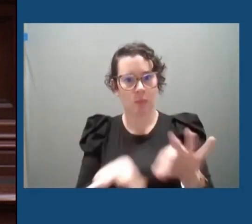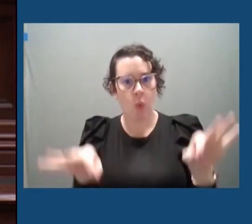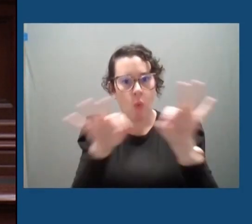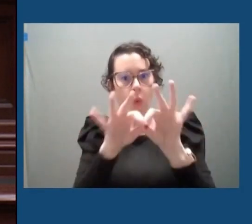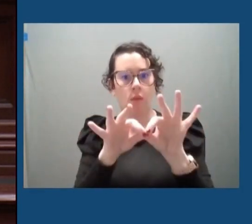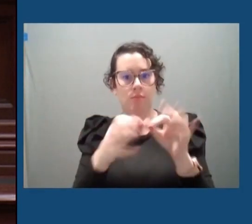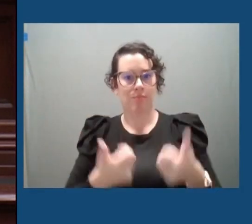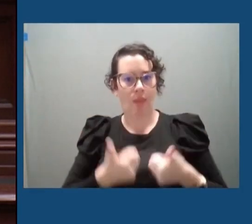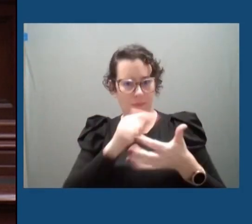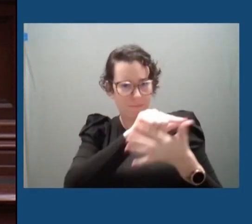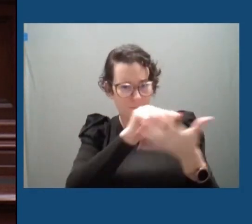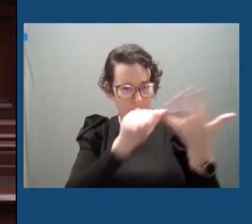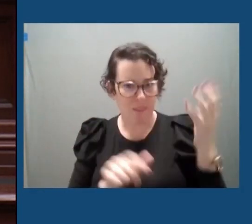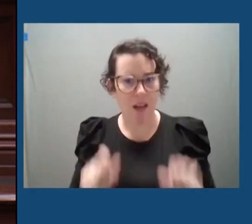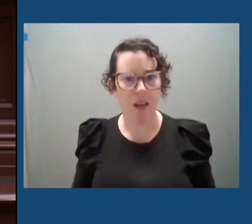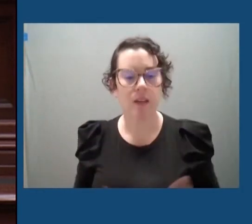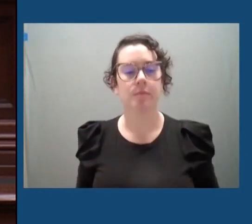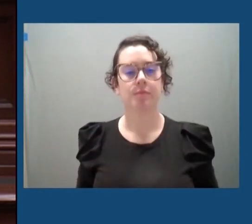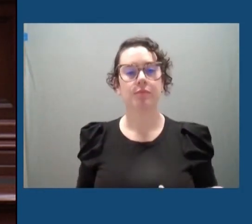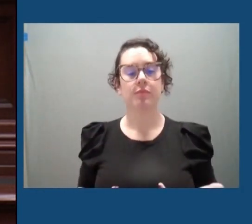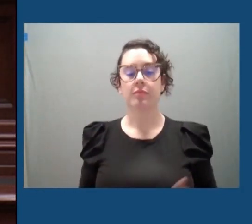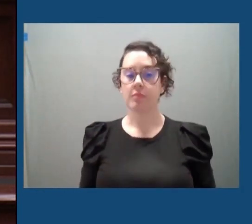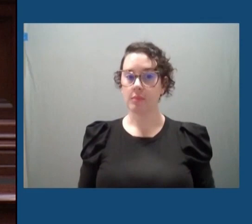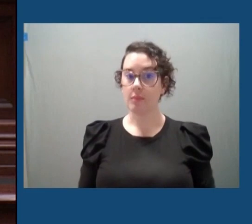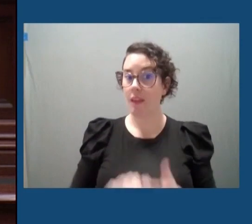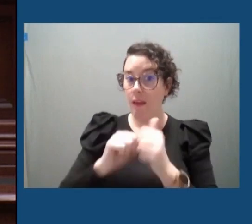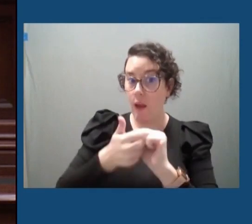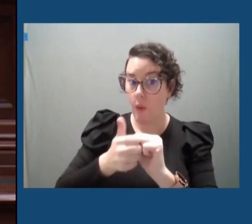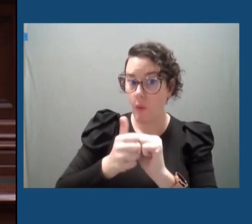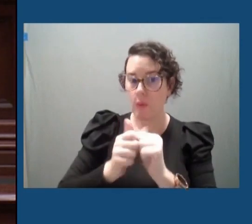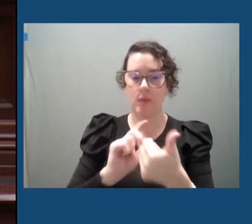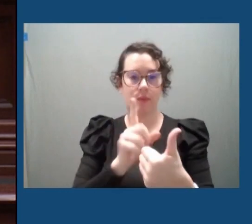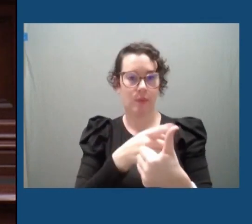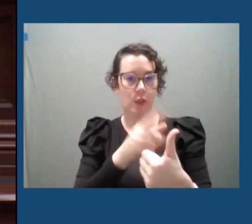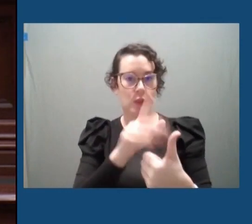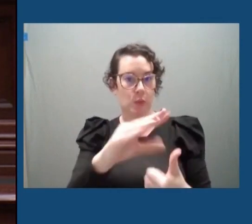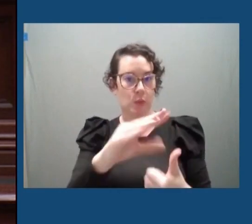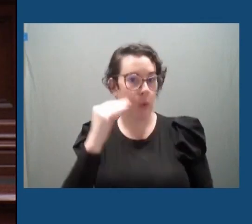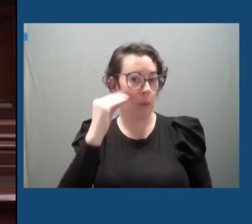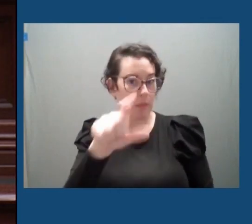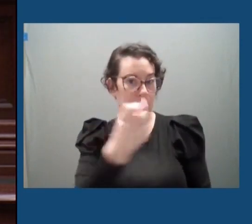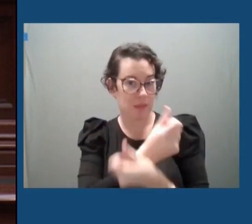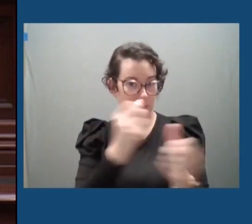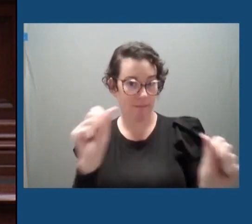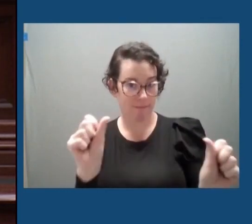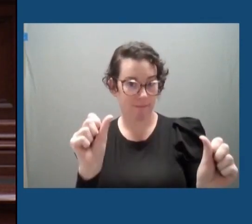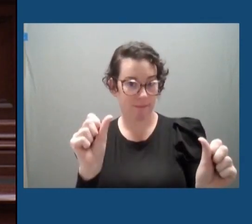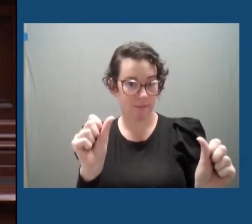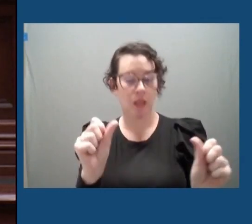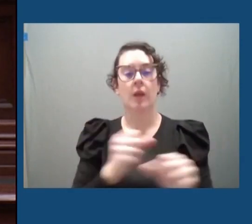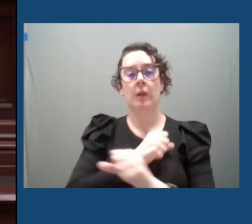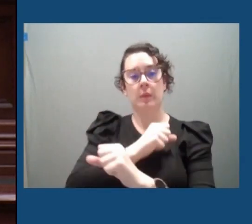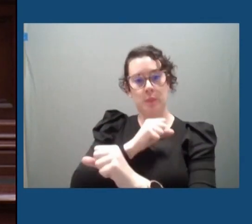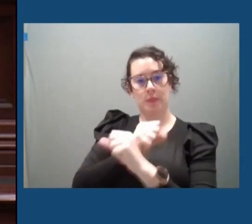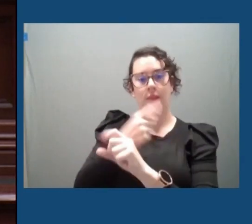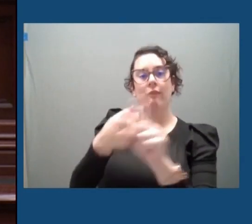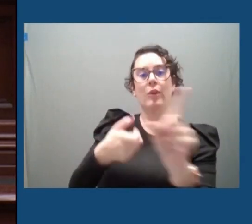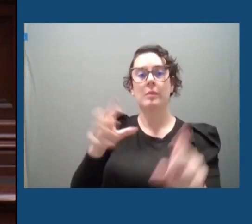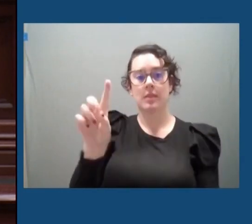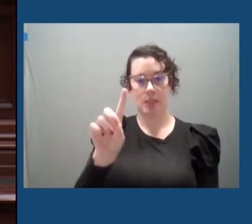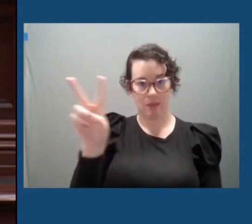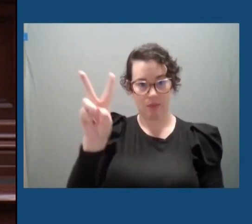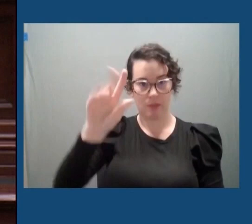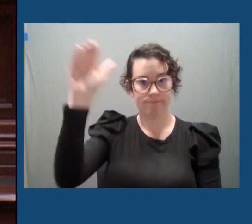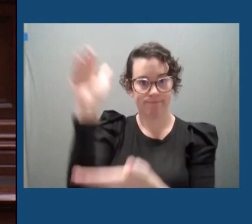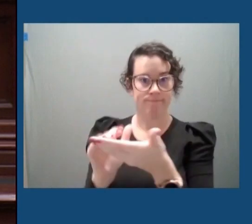First, we must ensure everyone is safe at home by protecting them from domestic violence. Now,